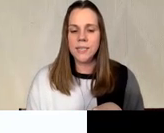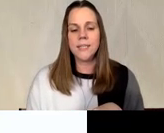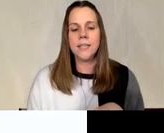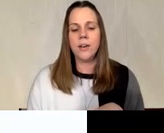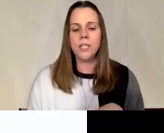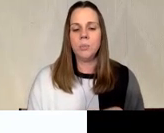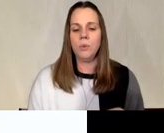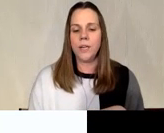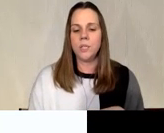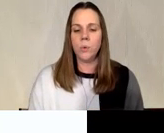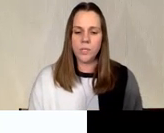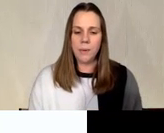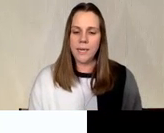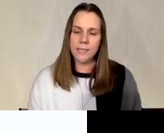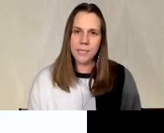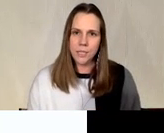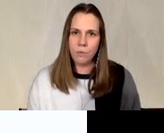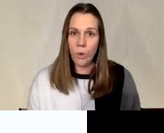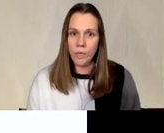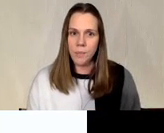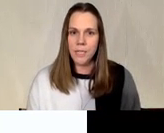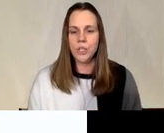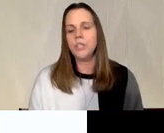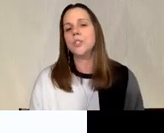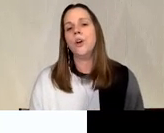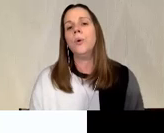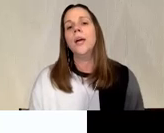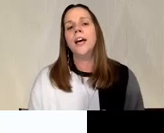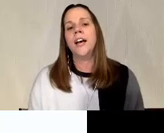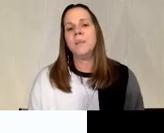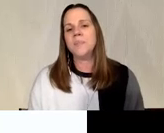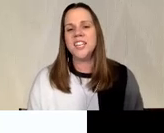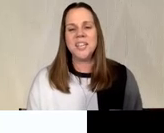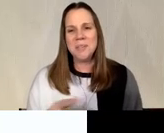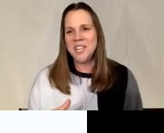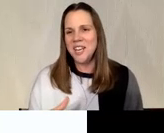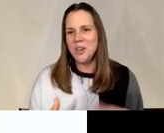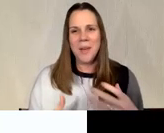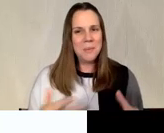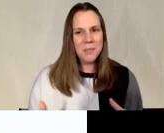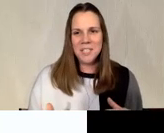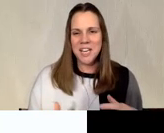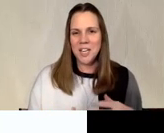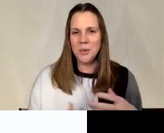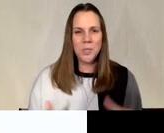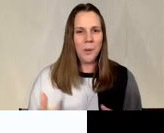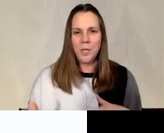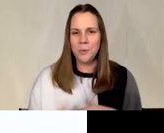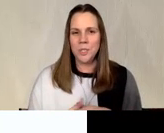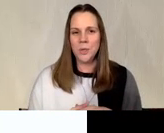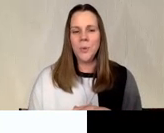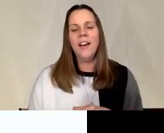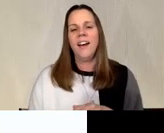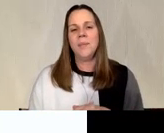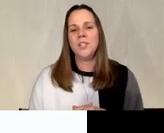skills necessary to move on to more demanding skills of oral imitation. So kids imitating you, babies imitating you, doing what